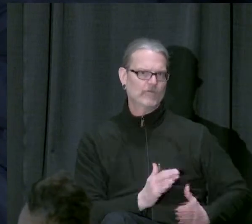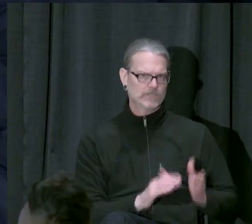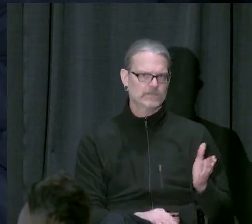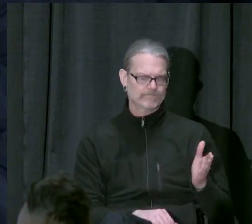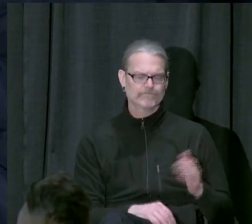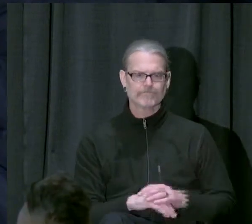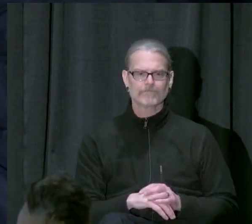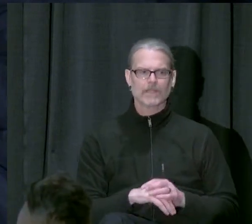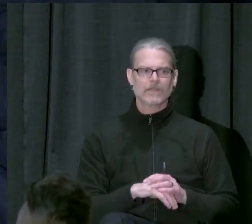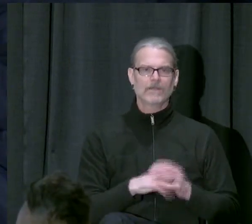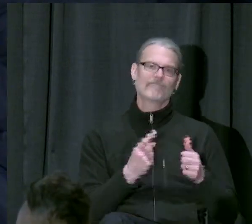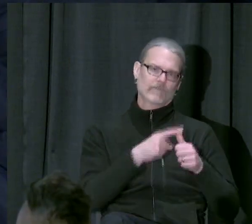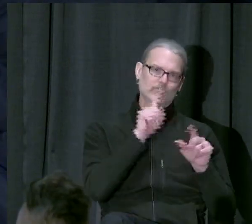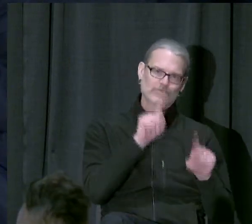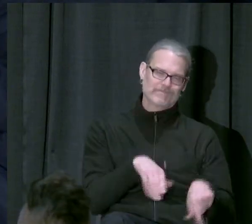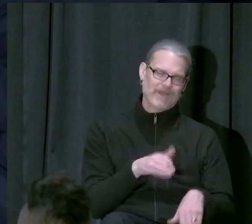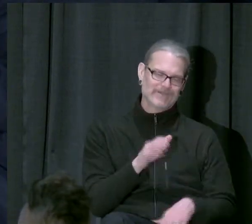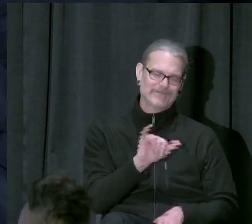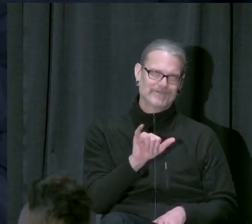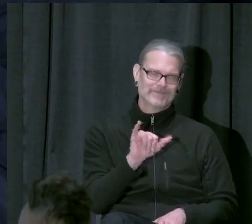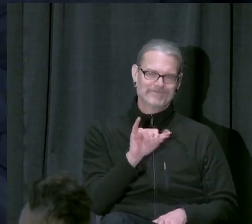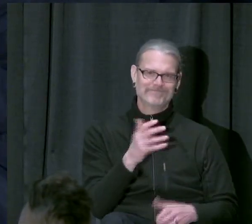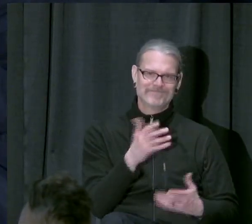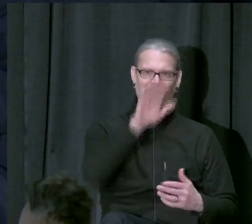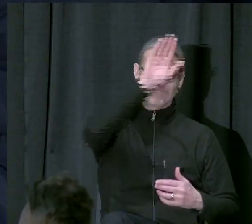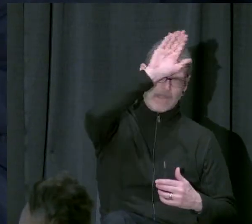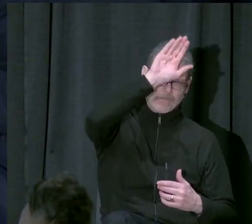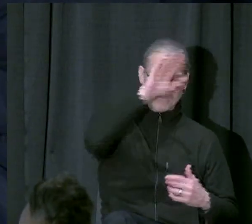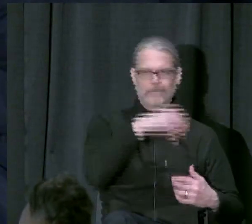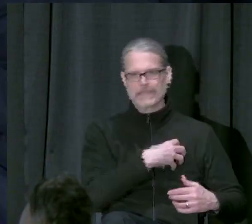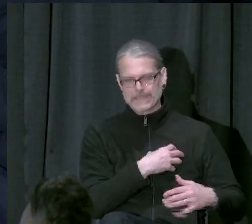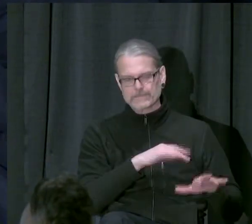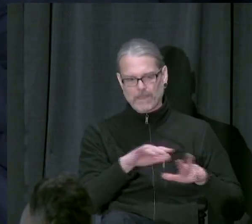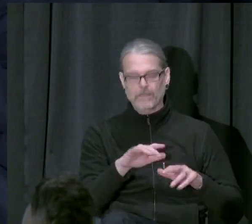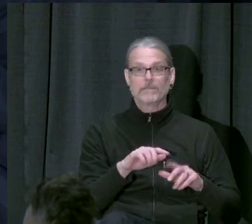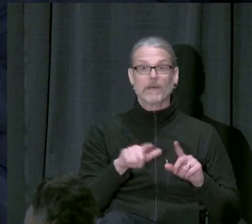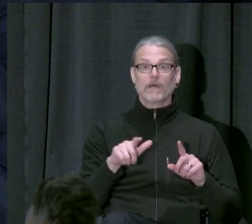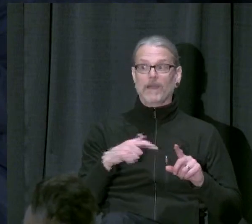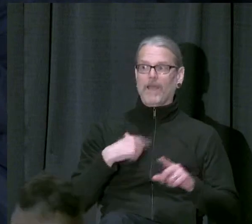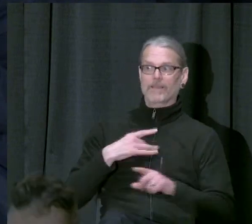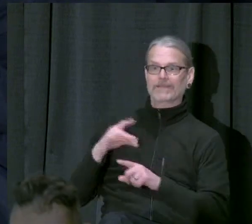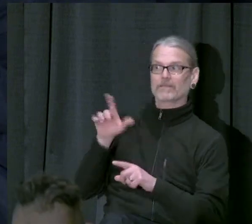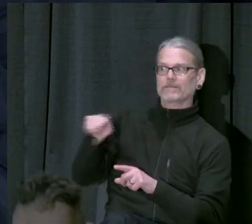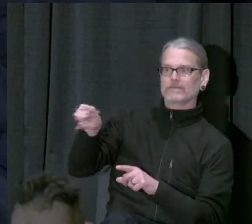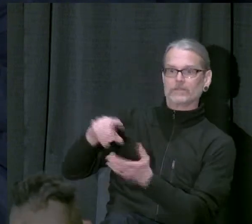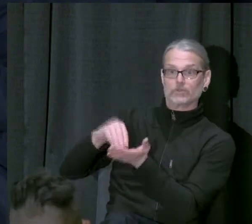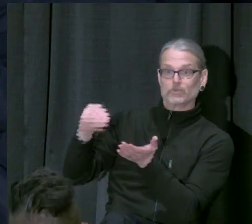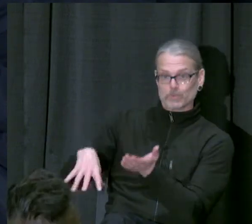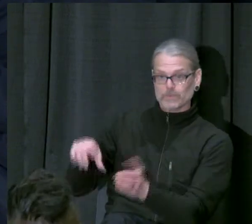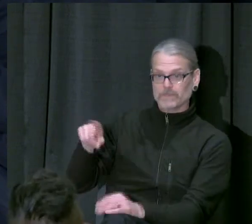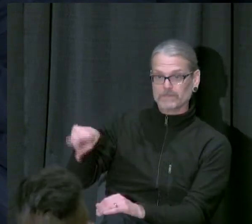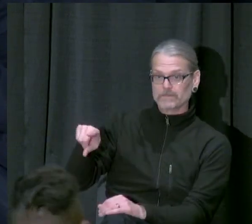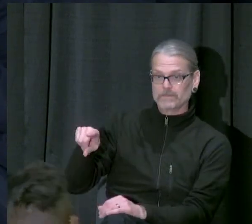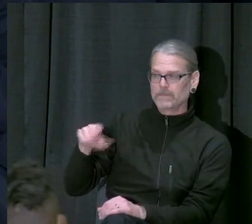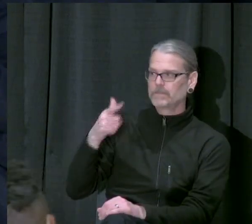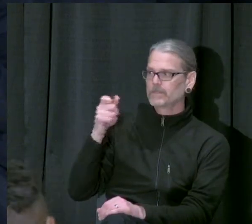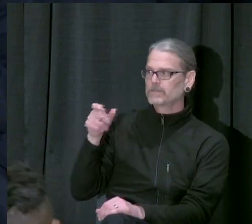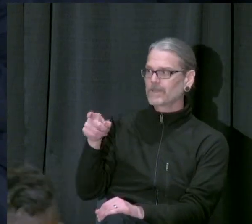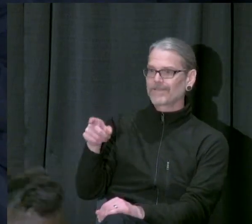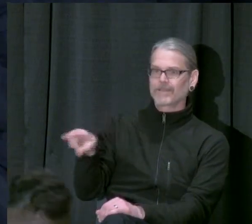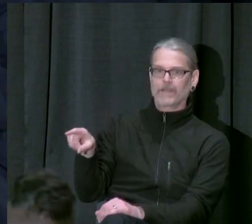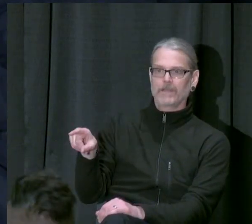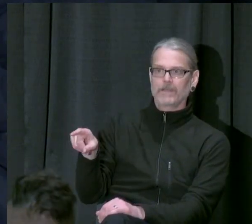and the first responders as well. But the one thing I liked about the students is they're